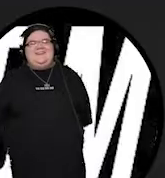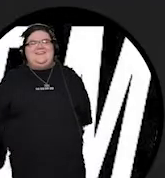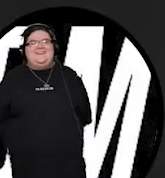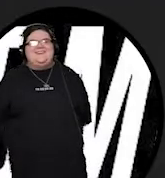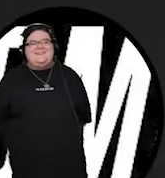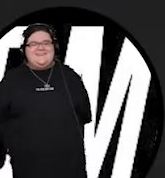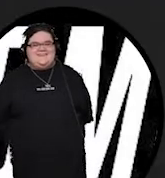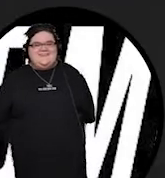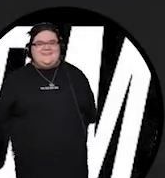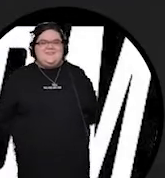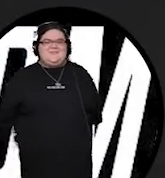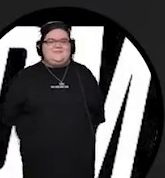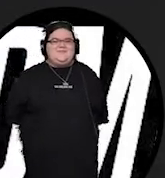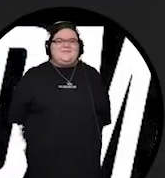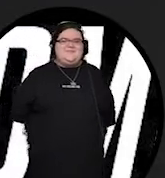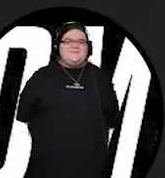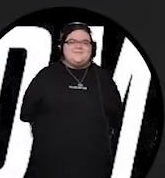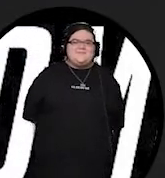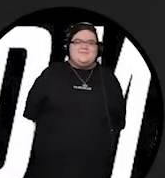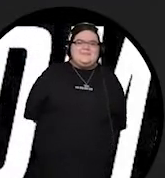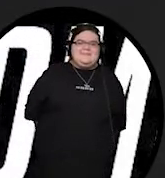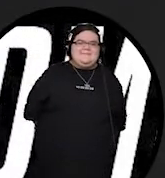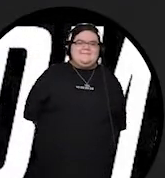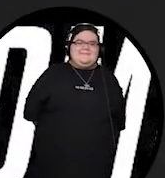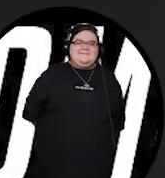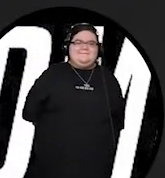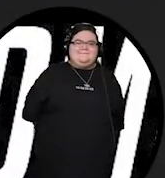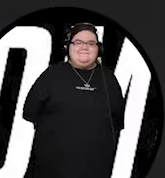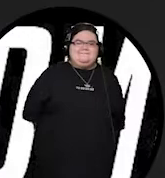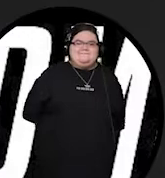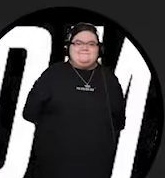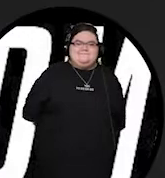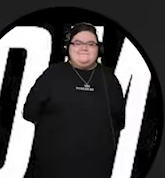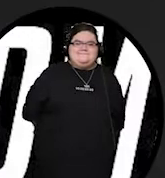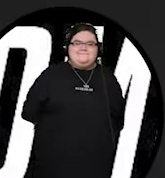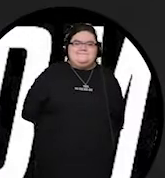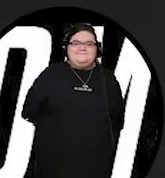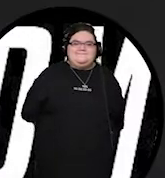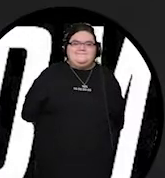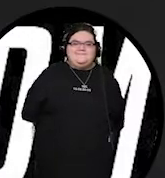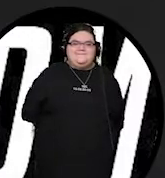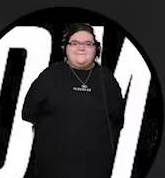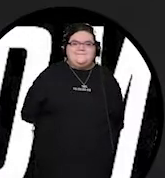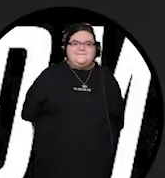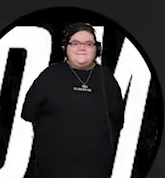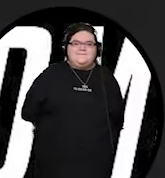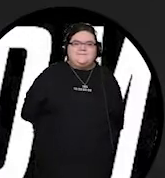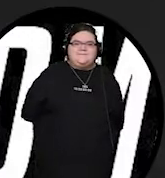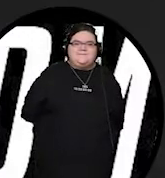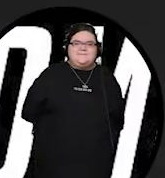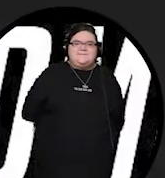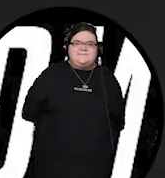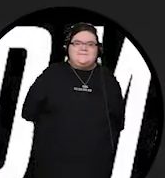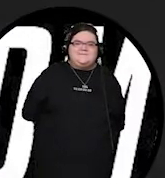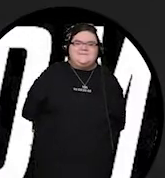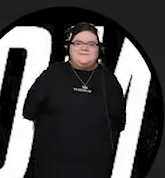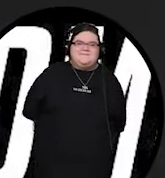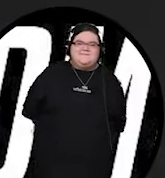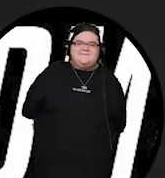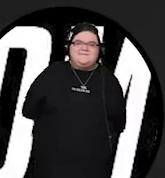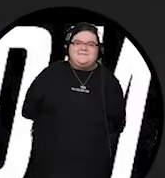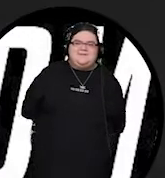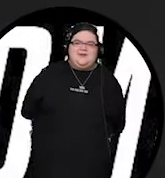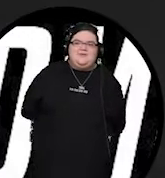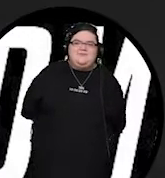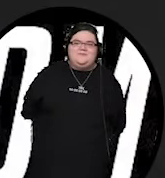guy does not look very qualified for the spot here. He's wearing jeans. flared jeans as well. Oh, no. Mm.